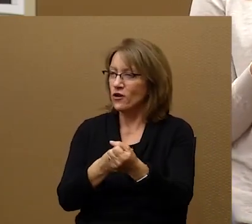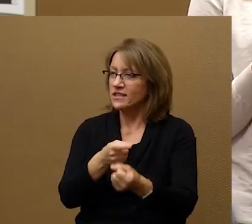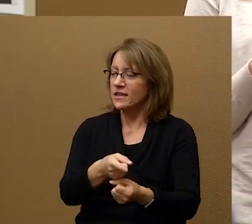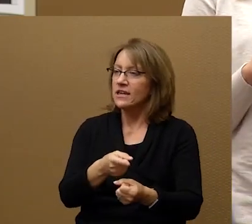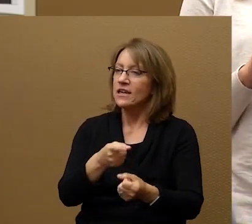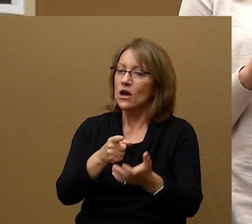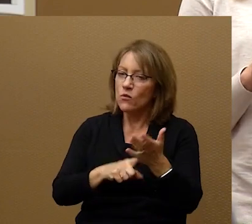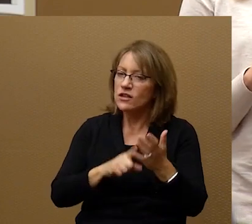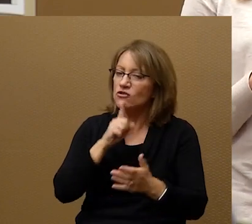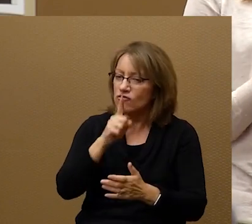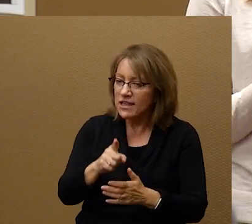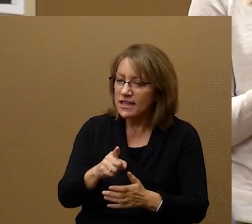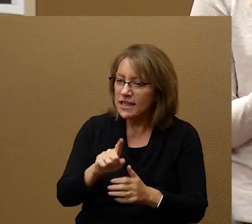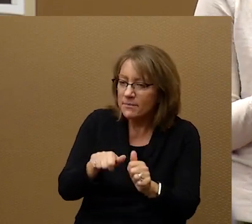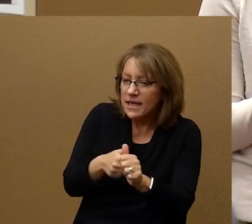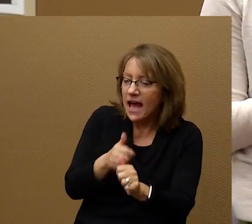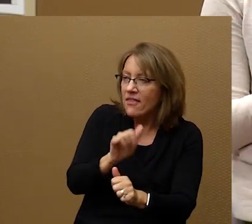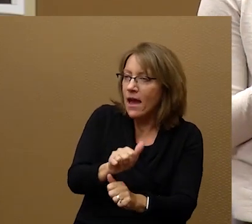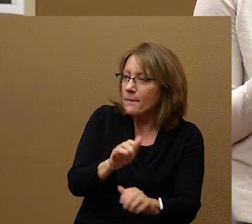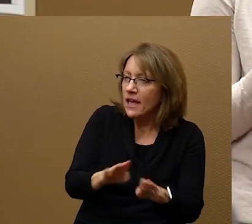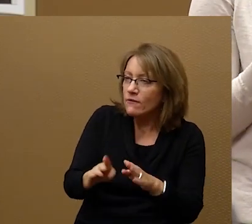true function of the behavior is.